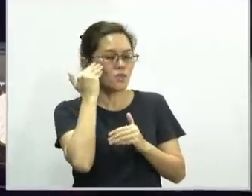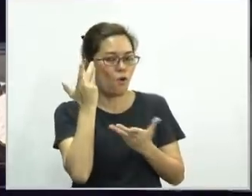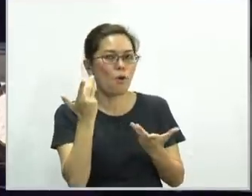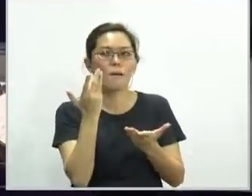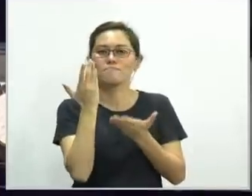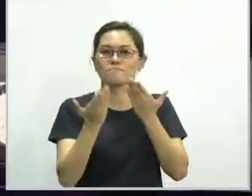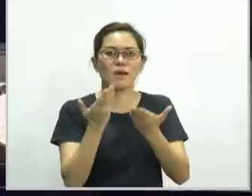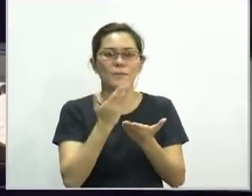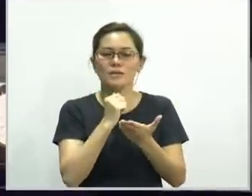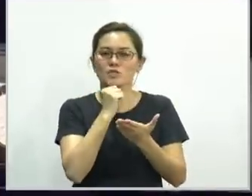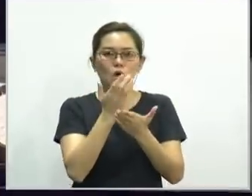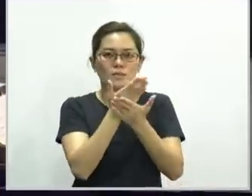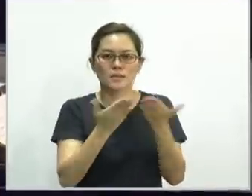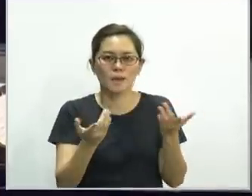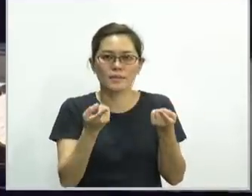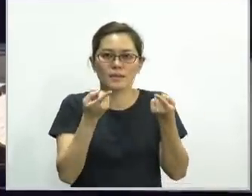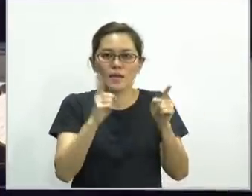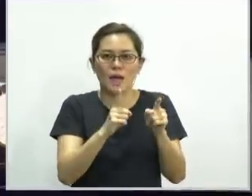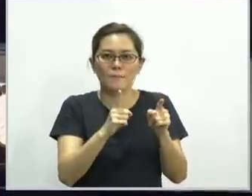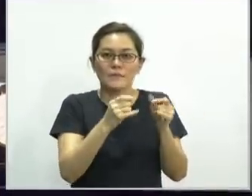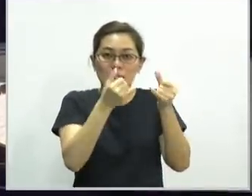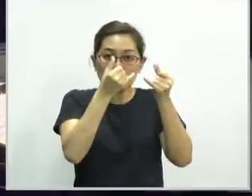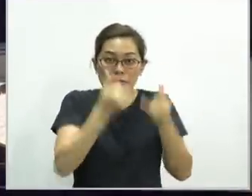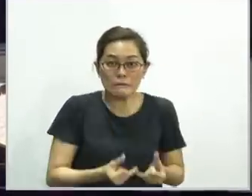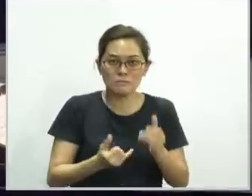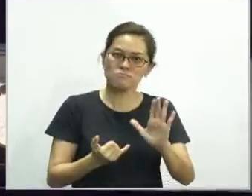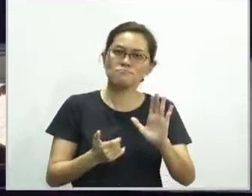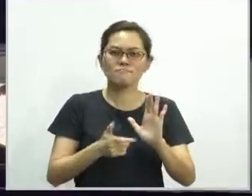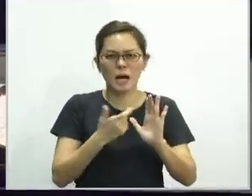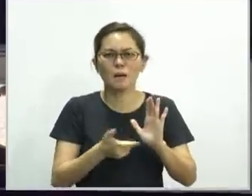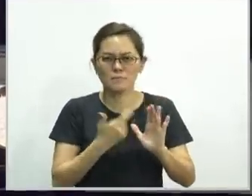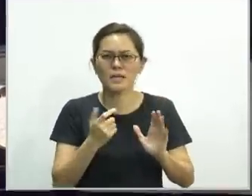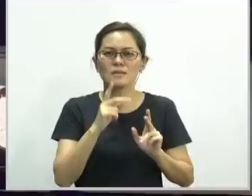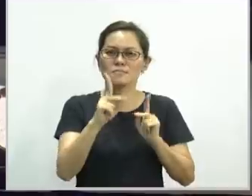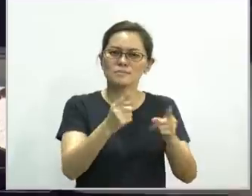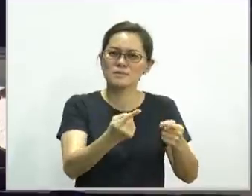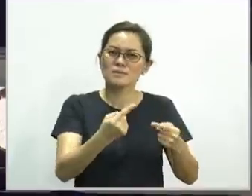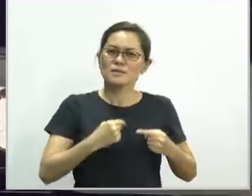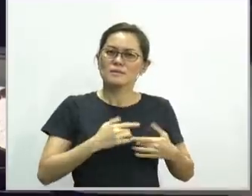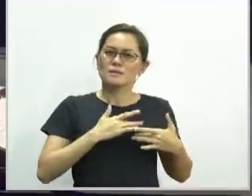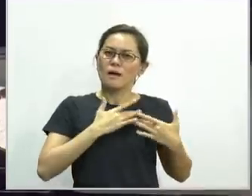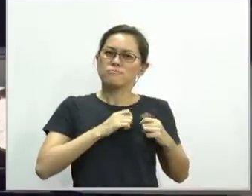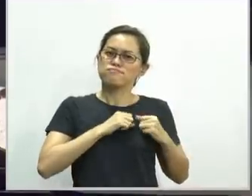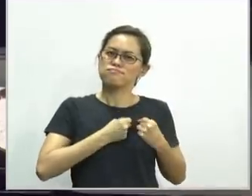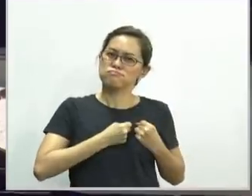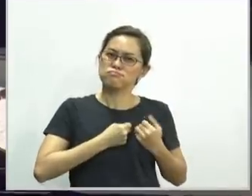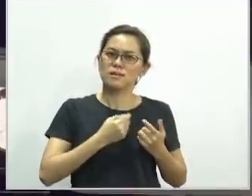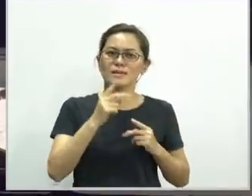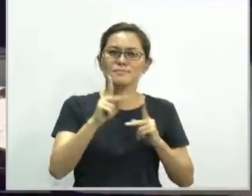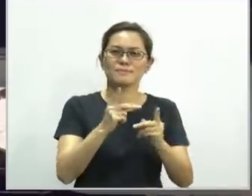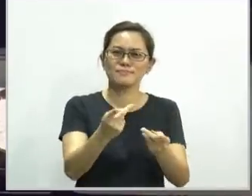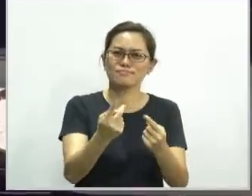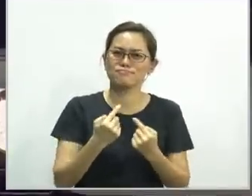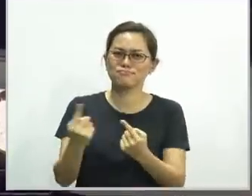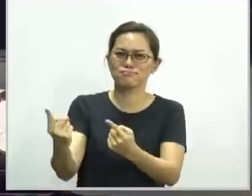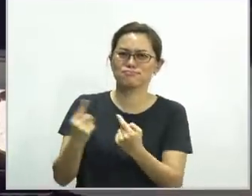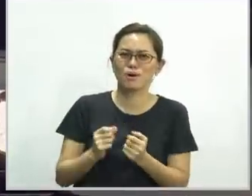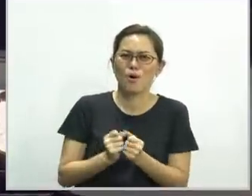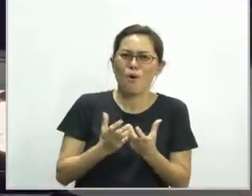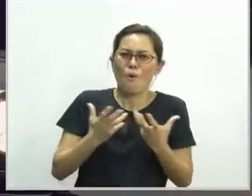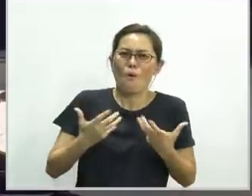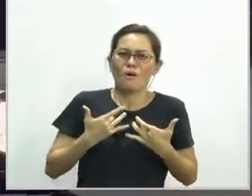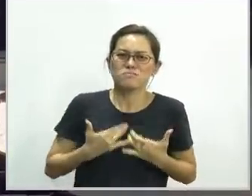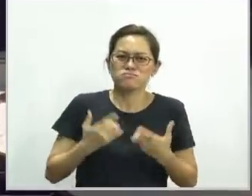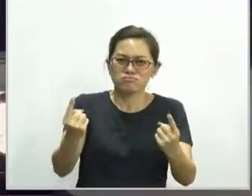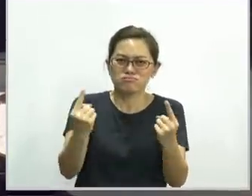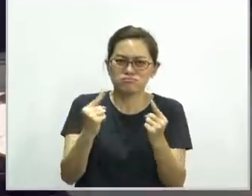it happens instantly sometimes. Yes. People come here with broken hearts. Yes. People come here with so much despair. And